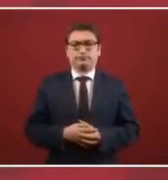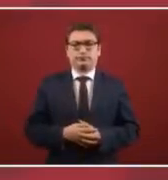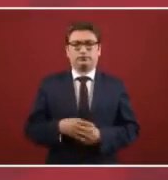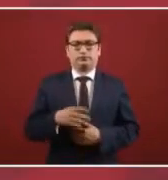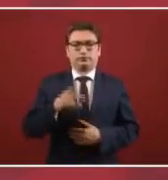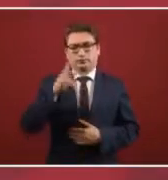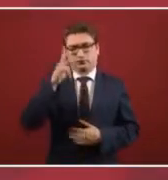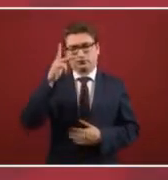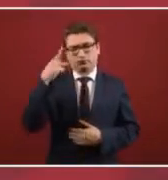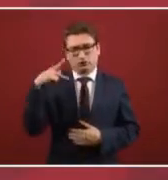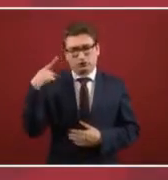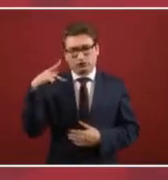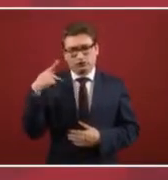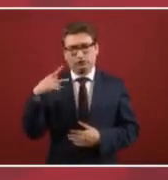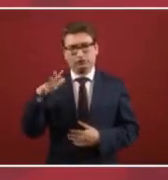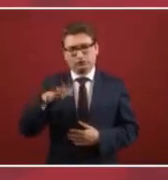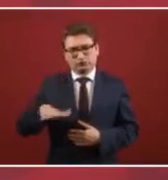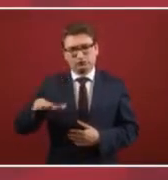Puebla,